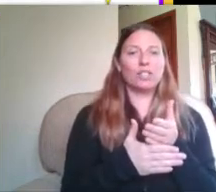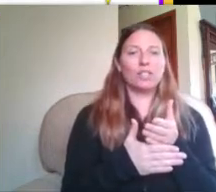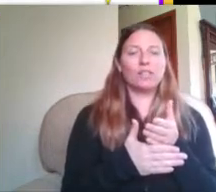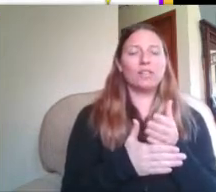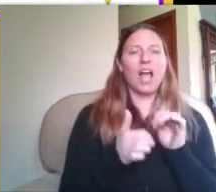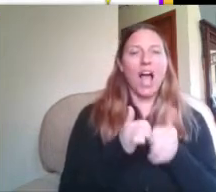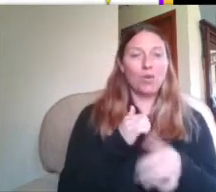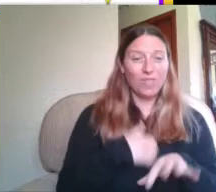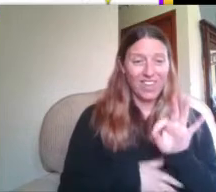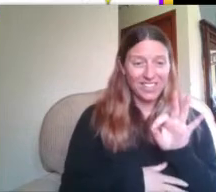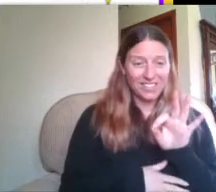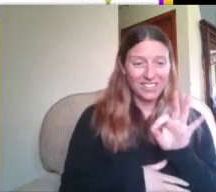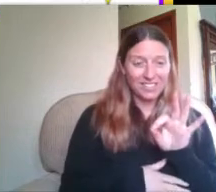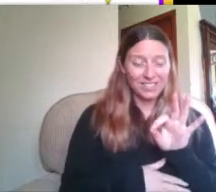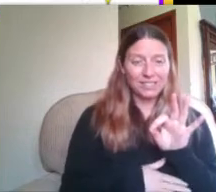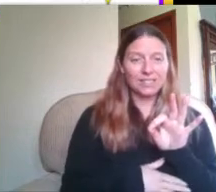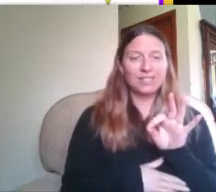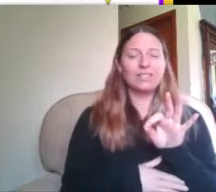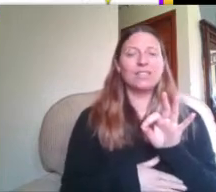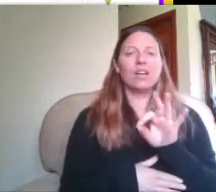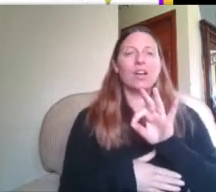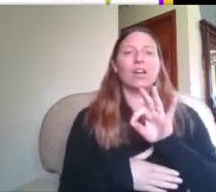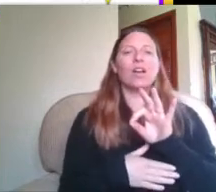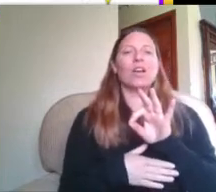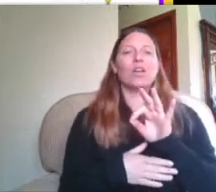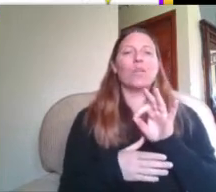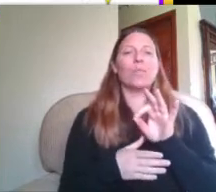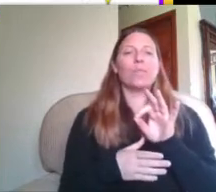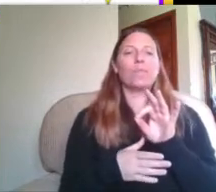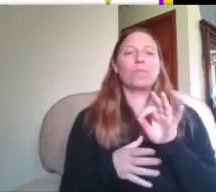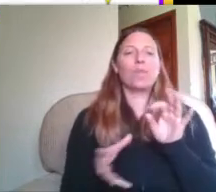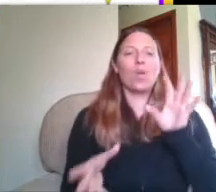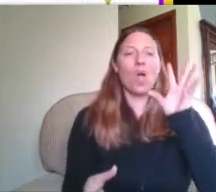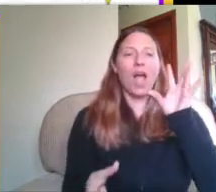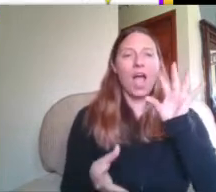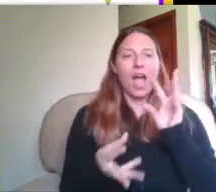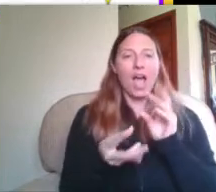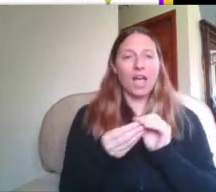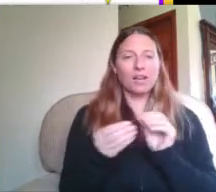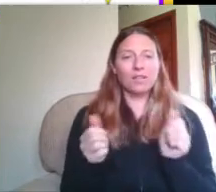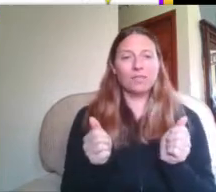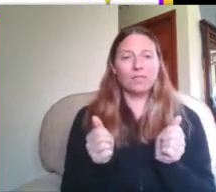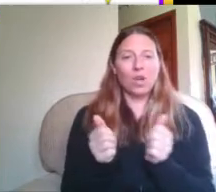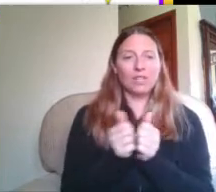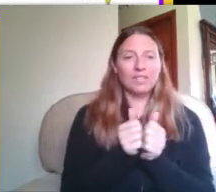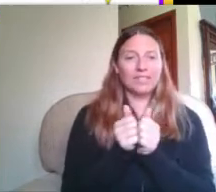How you find it is you add up all of the values in your data set and you find the total.